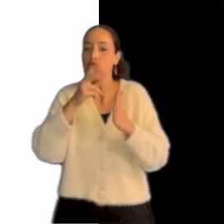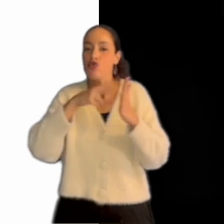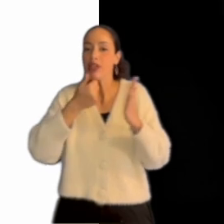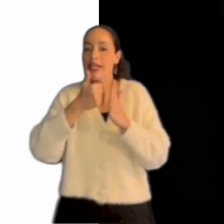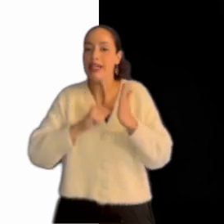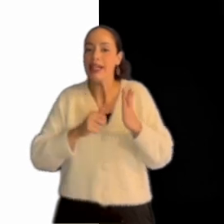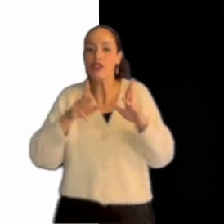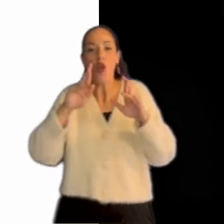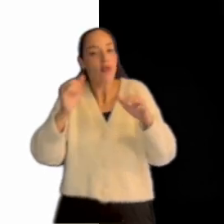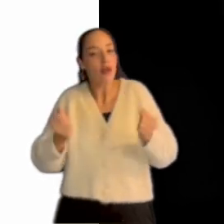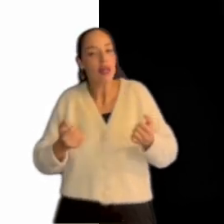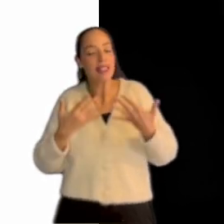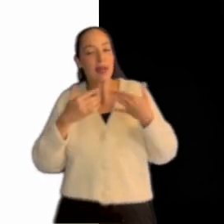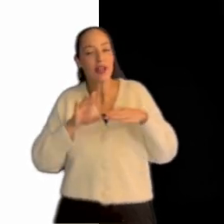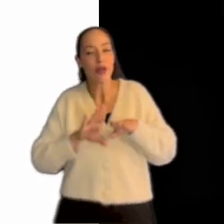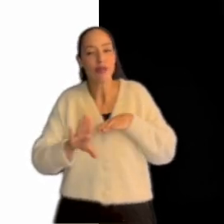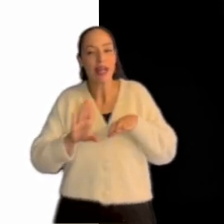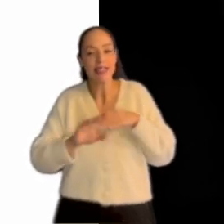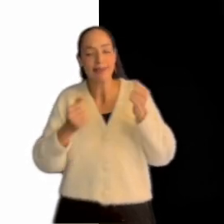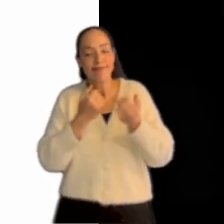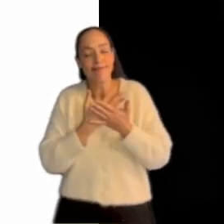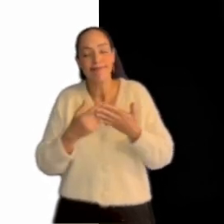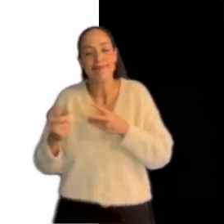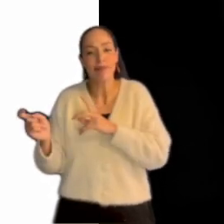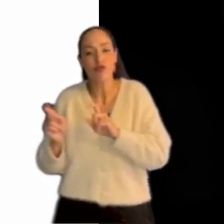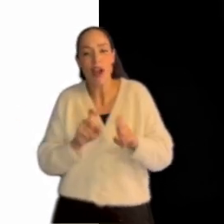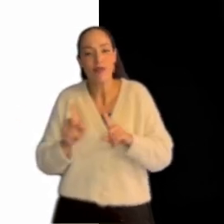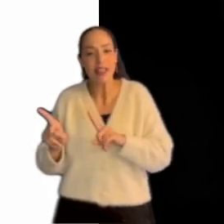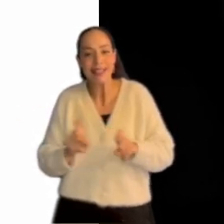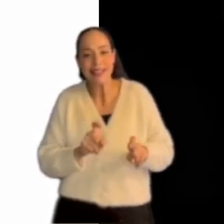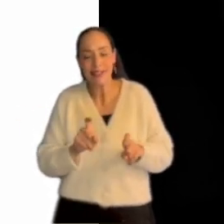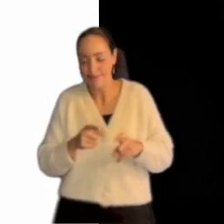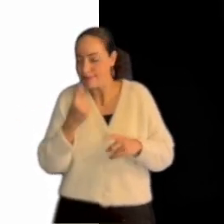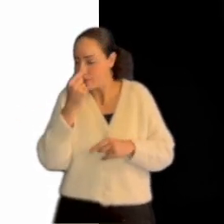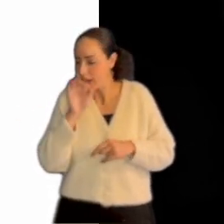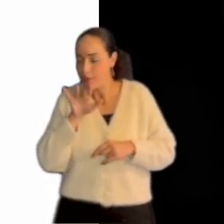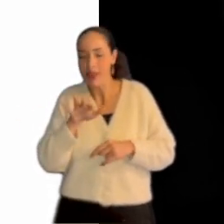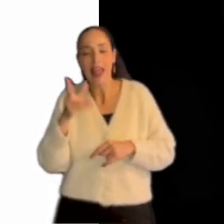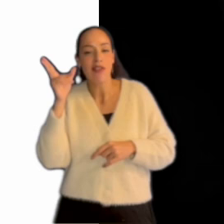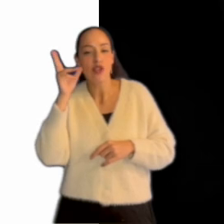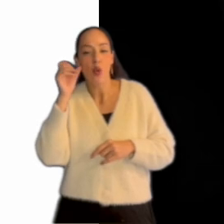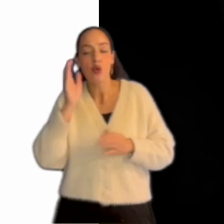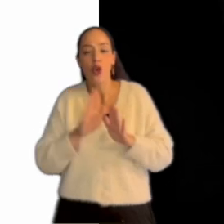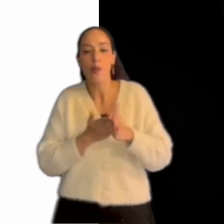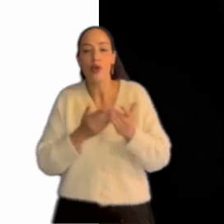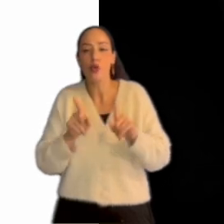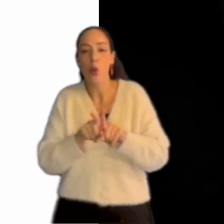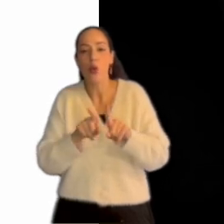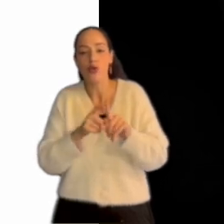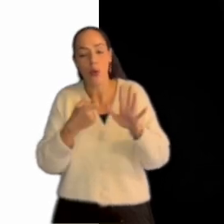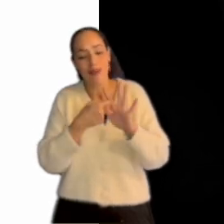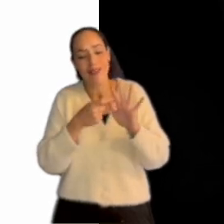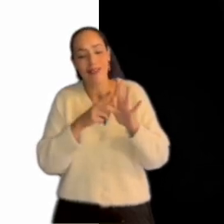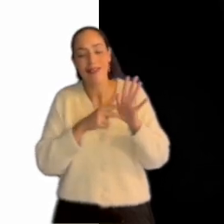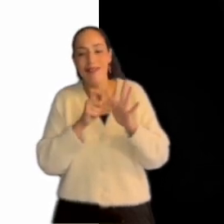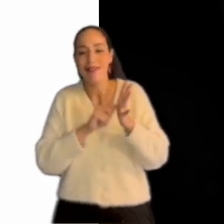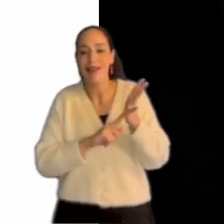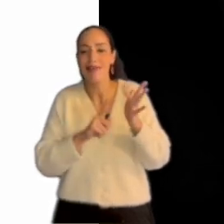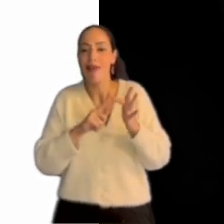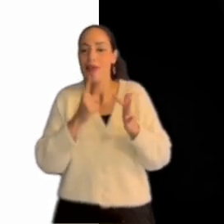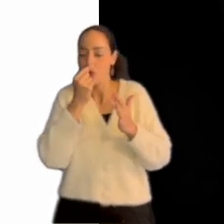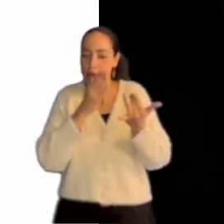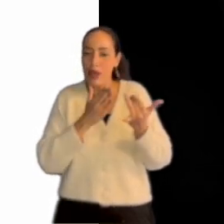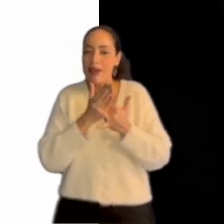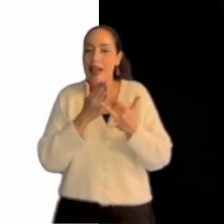on Kindle, allowing you to access them in ways which best suit how you engage with new information and ideas. You may prefer that reading is a